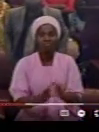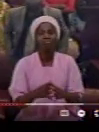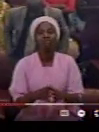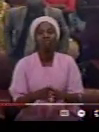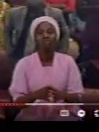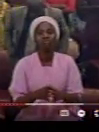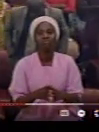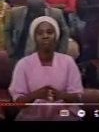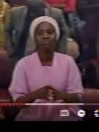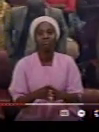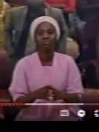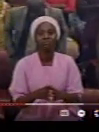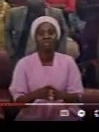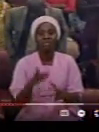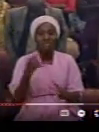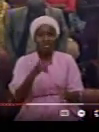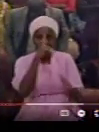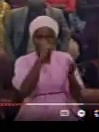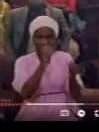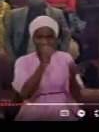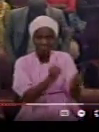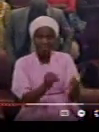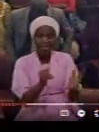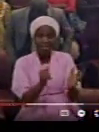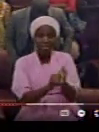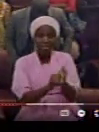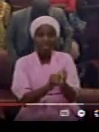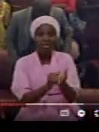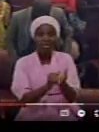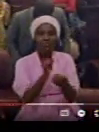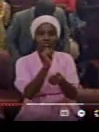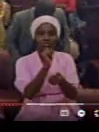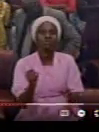The faith that overcomes,